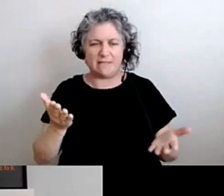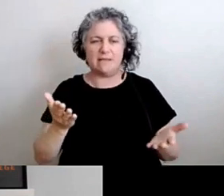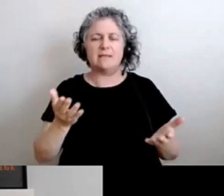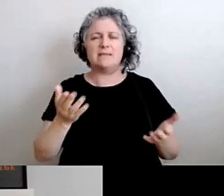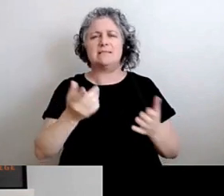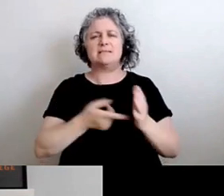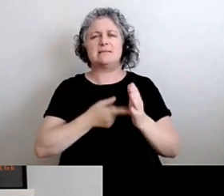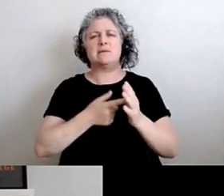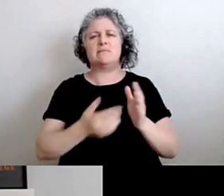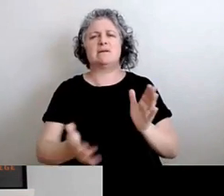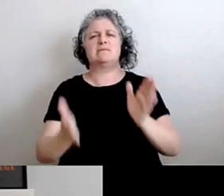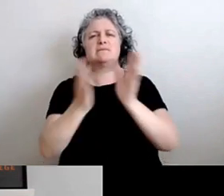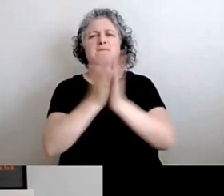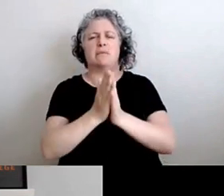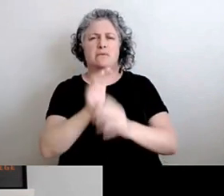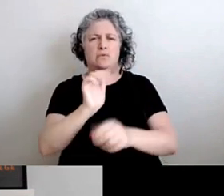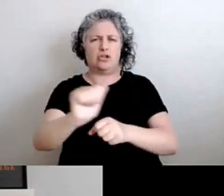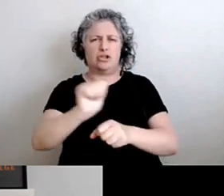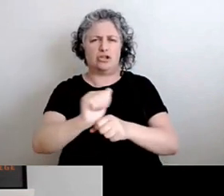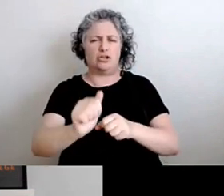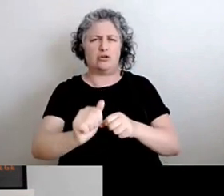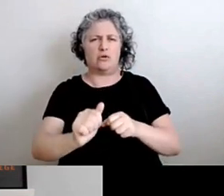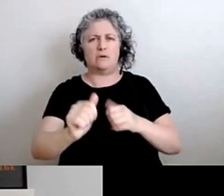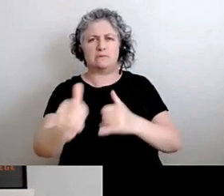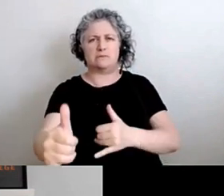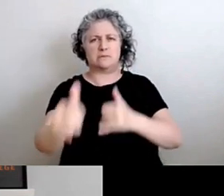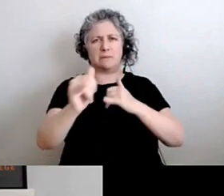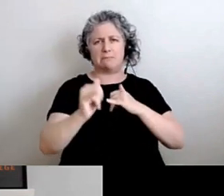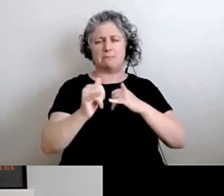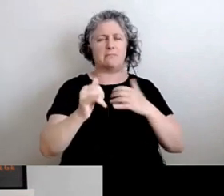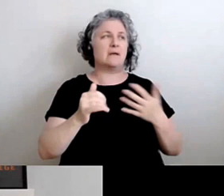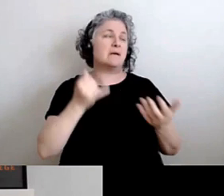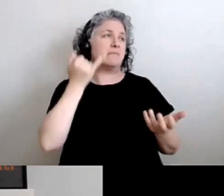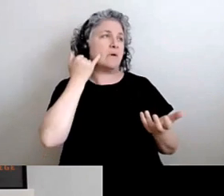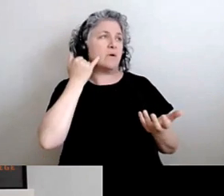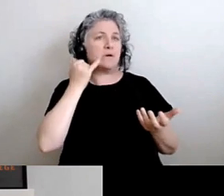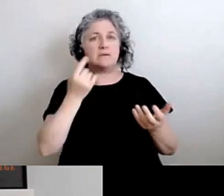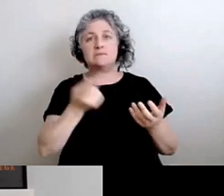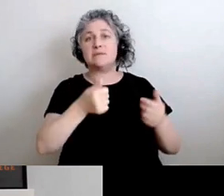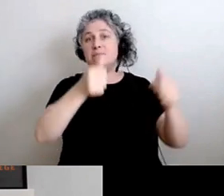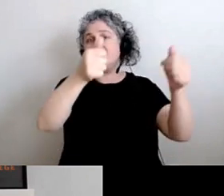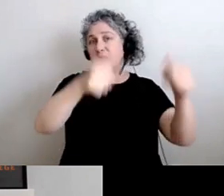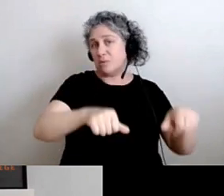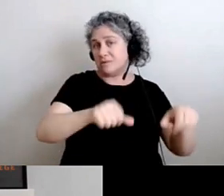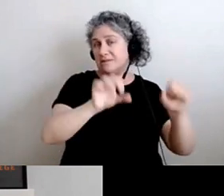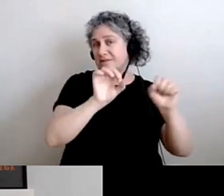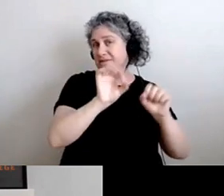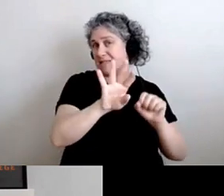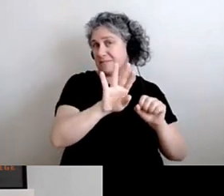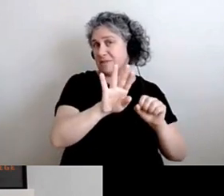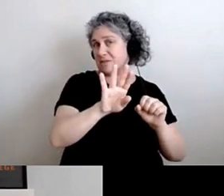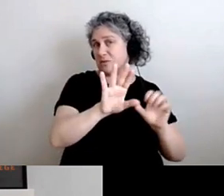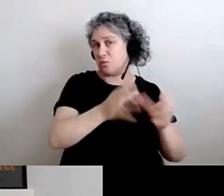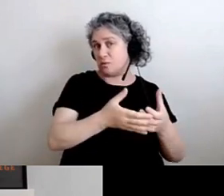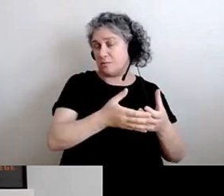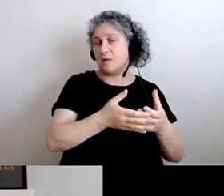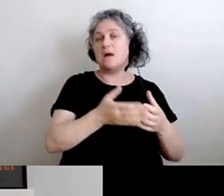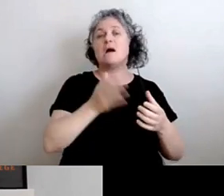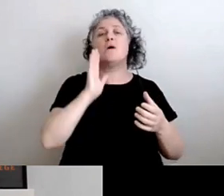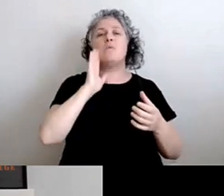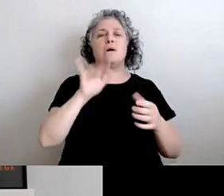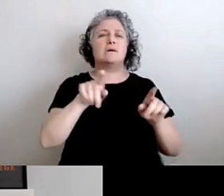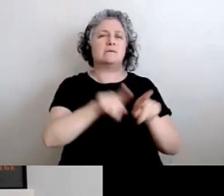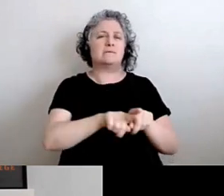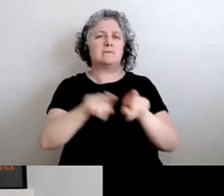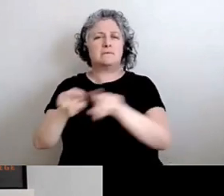duplication. If I post something to our Facebook group, I will also email it out to the